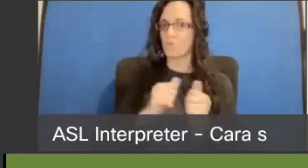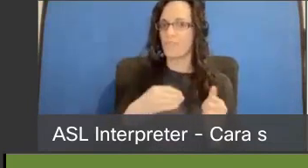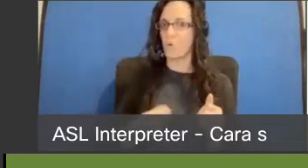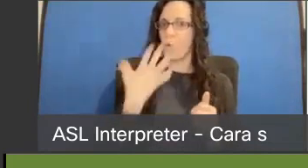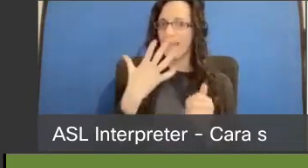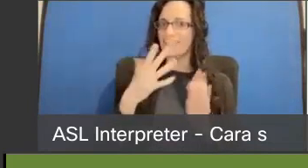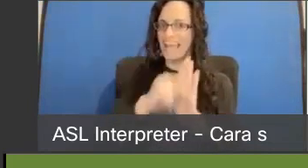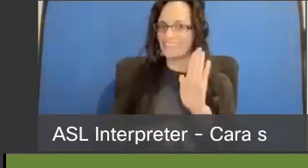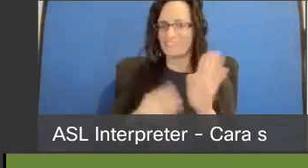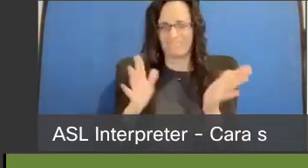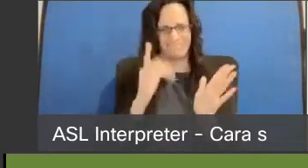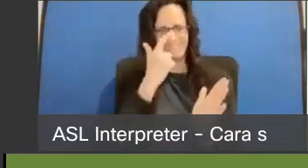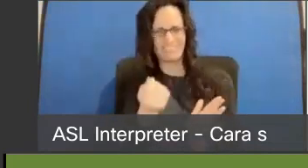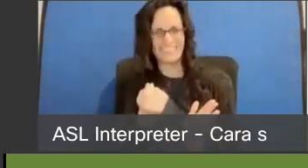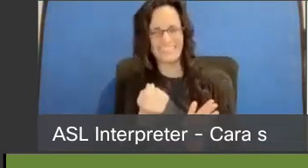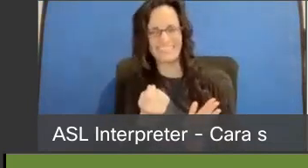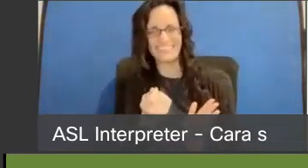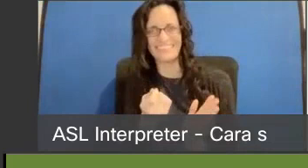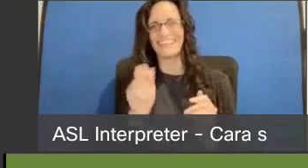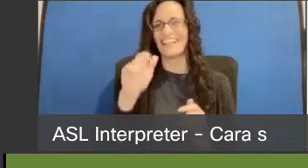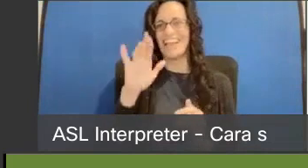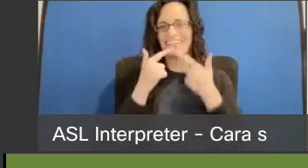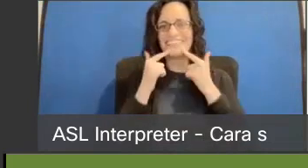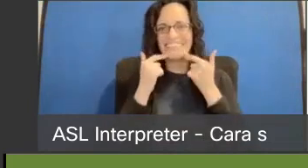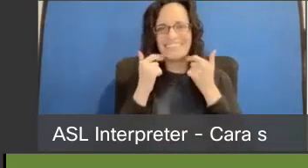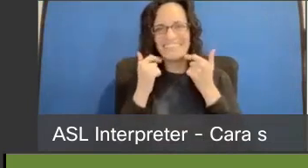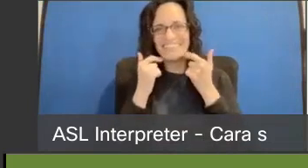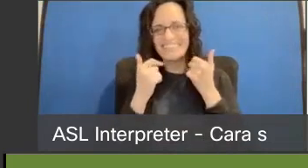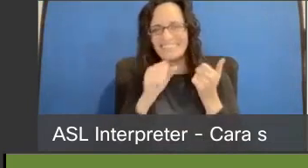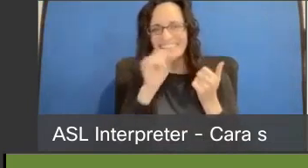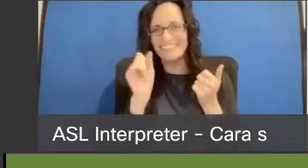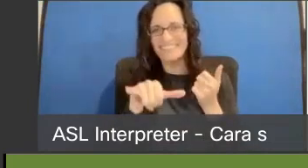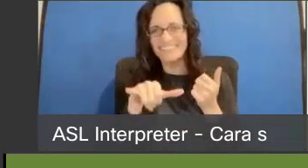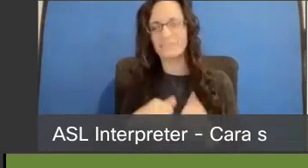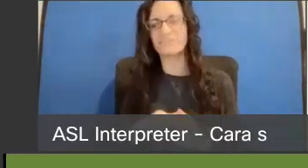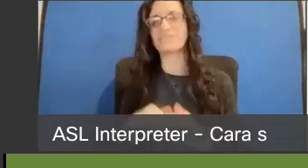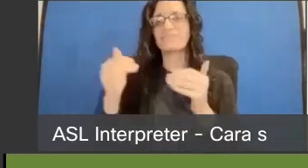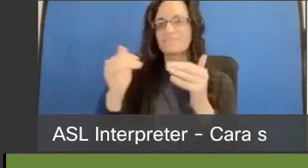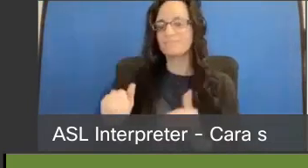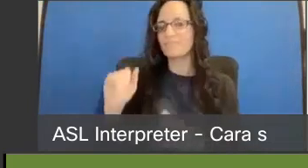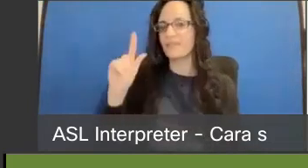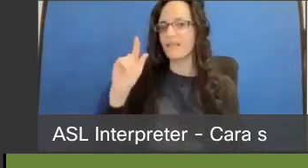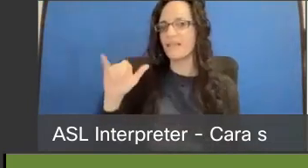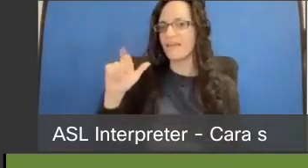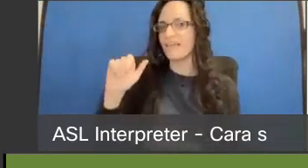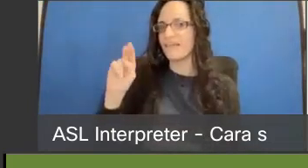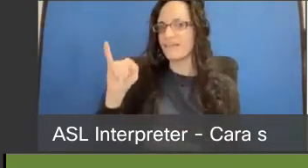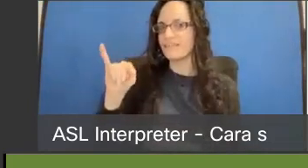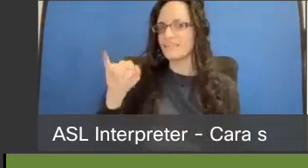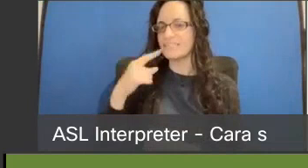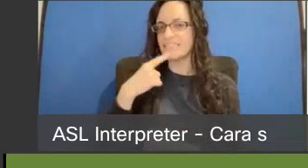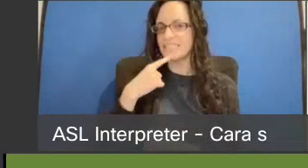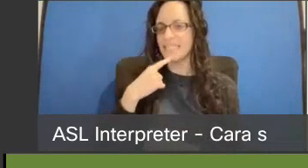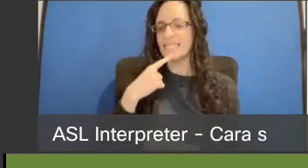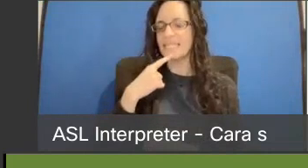interesting. I love that. I know, I like that. Yeah. And Leilani said,